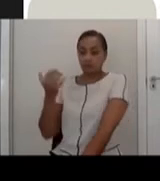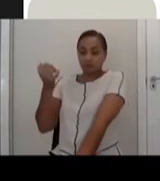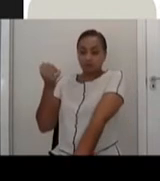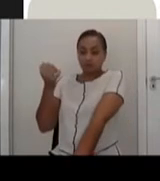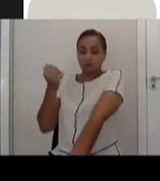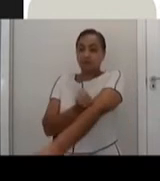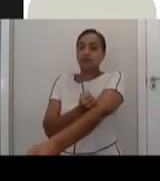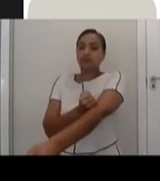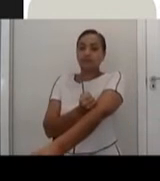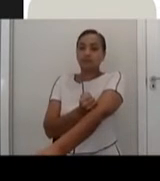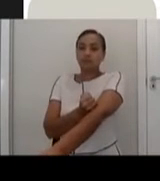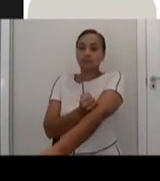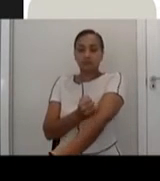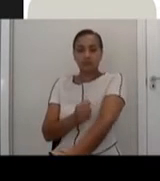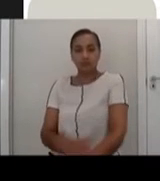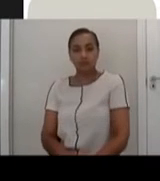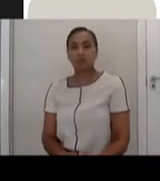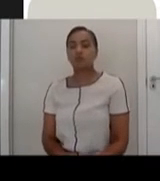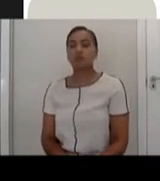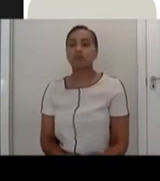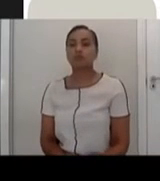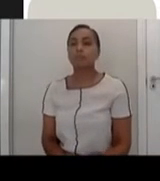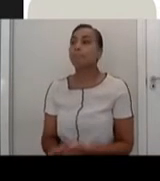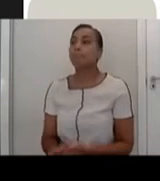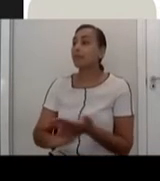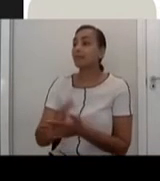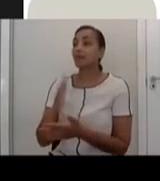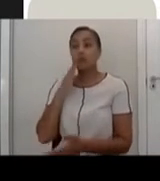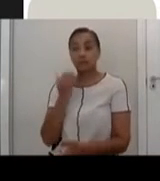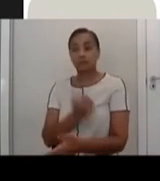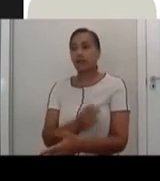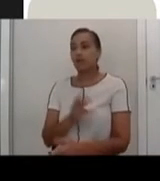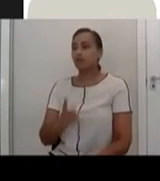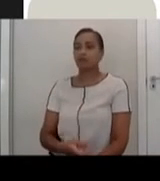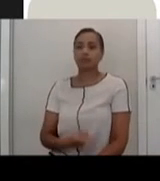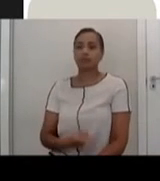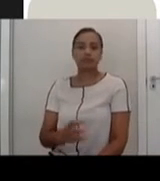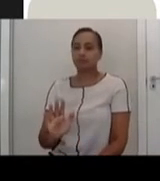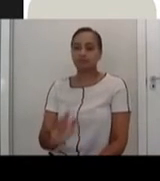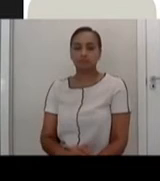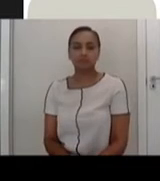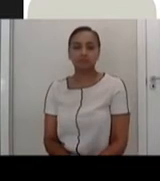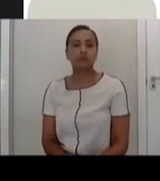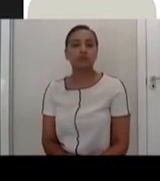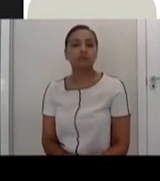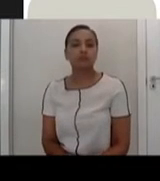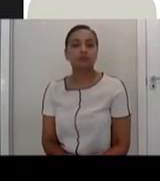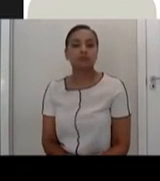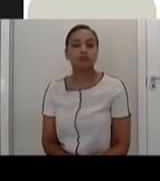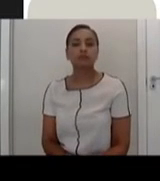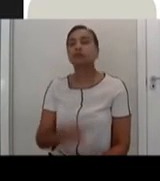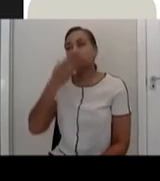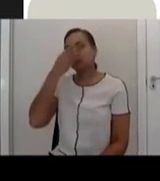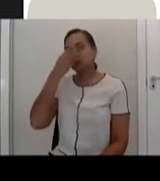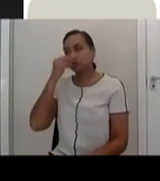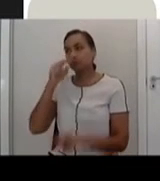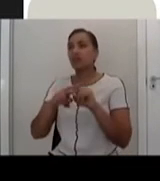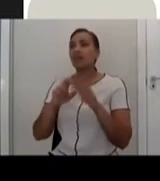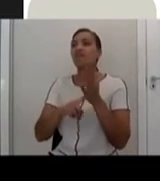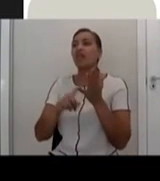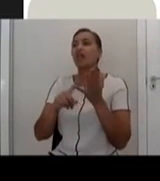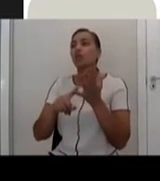it, then you don't need to get it again. In terms of flu